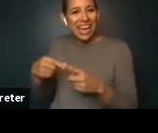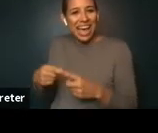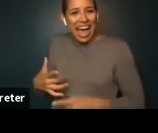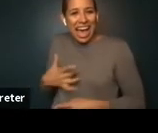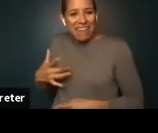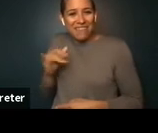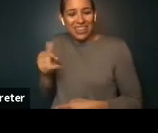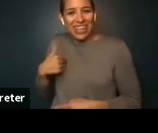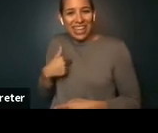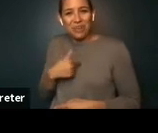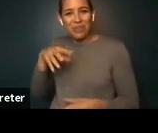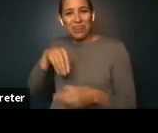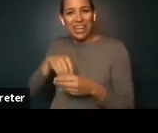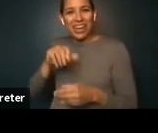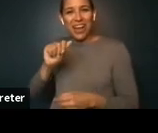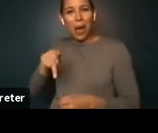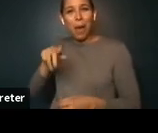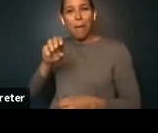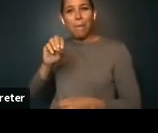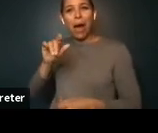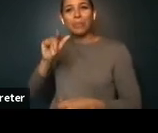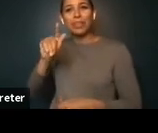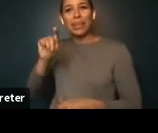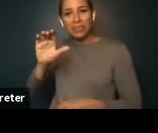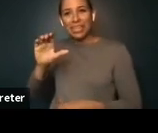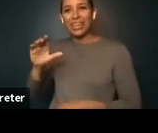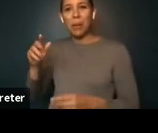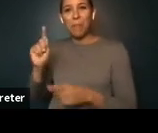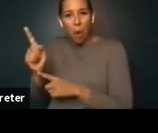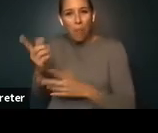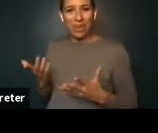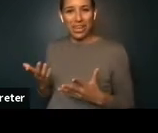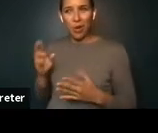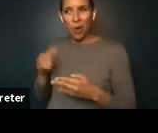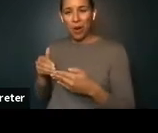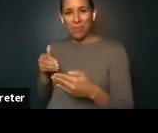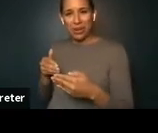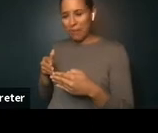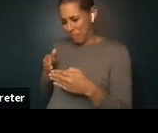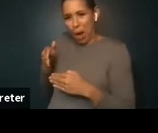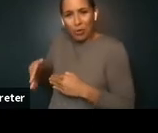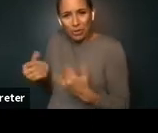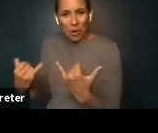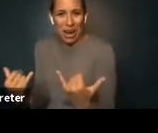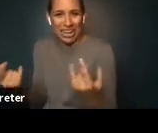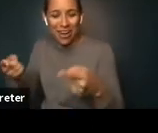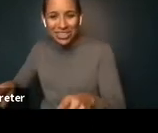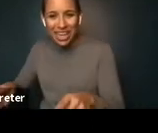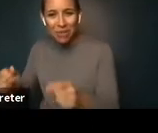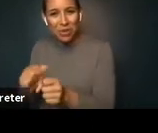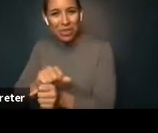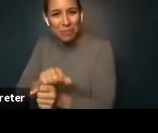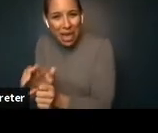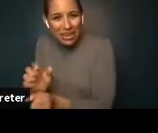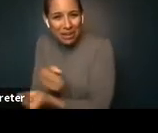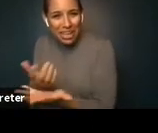moment or an apocalyptic moment. Um, and yeah, I don't know. was just sort of, uh, struck by the way that the